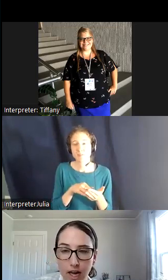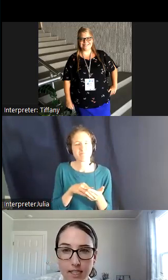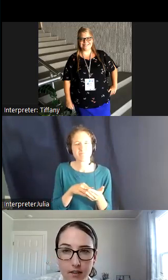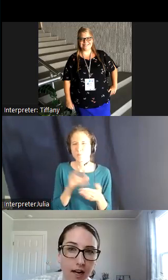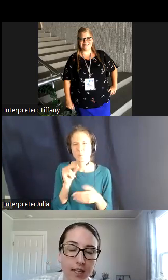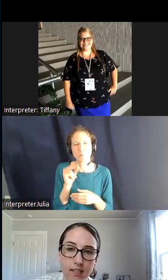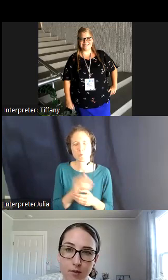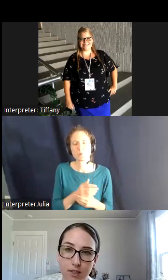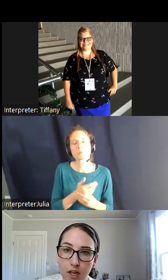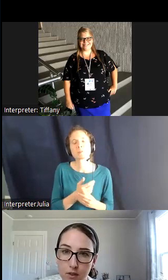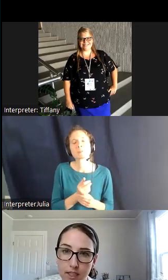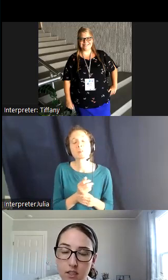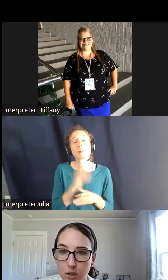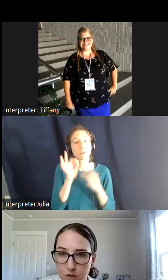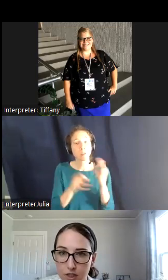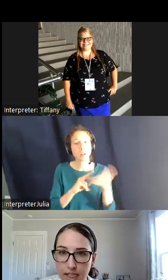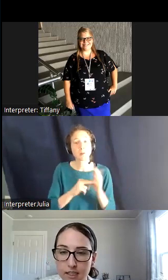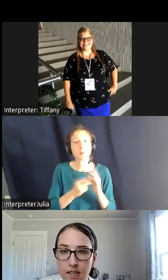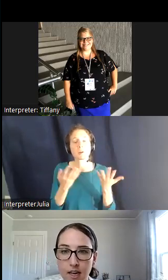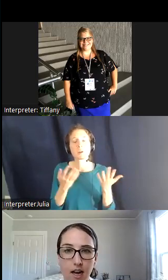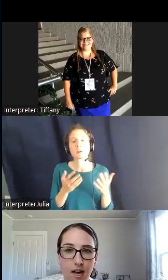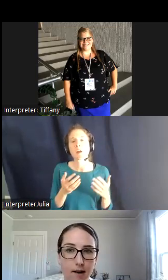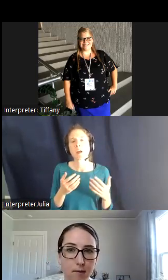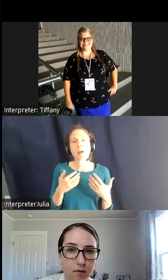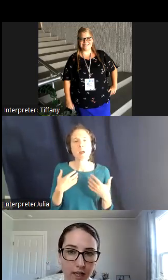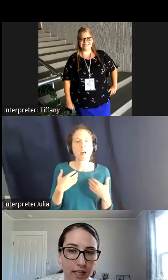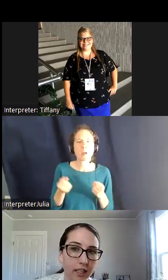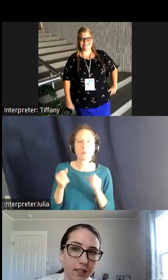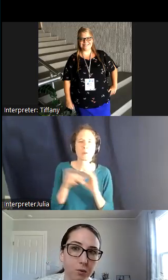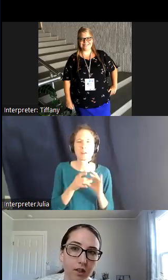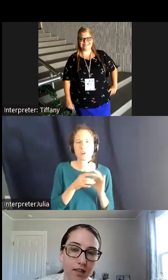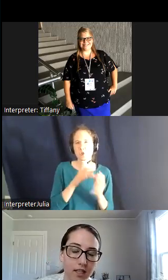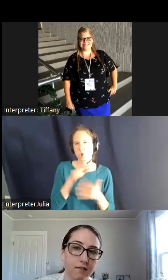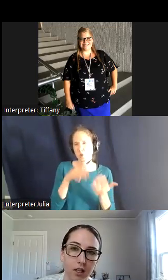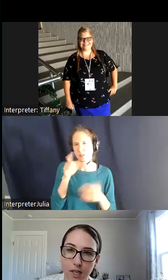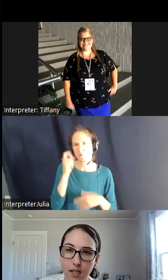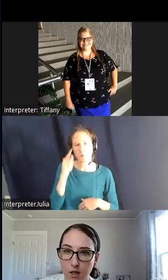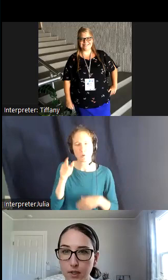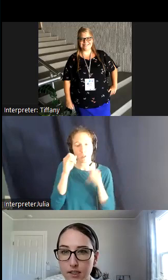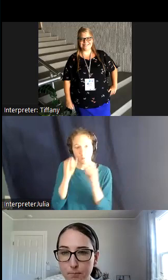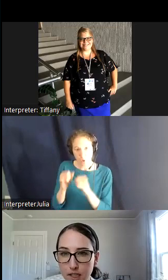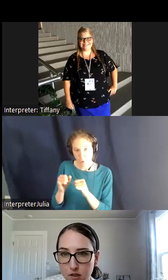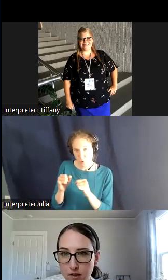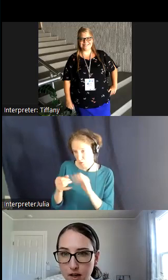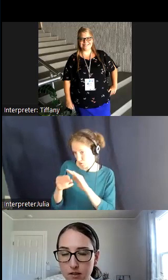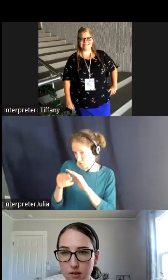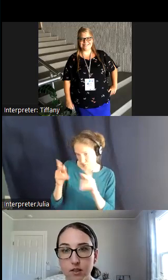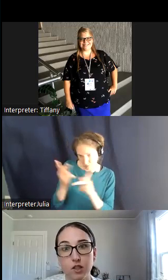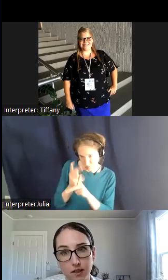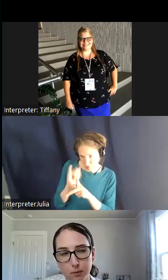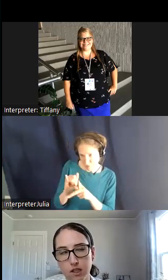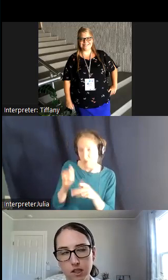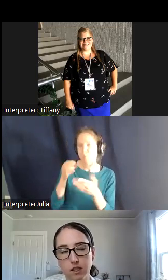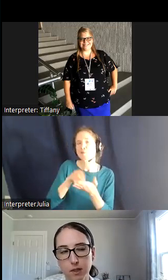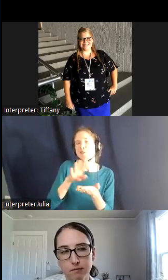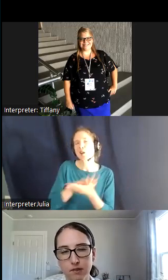we're identifying some of those health-related social needs for that individual and then developing care plans based on that, or